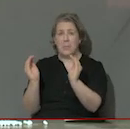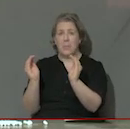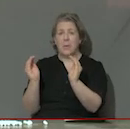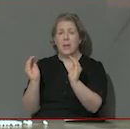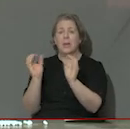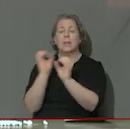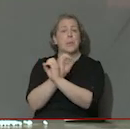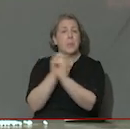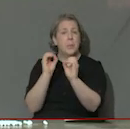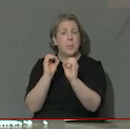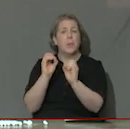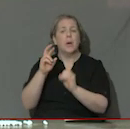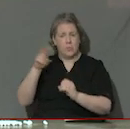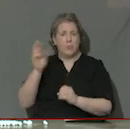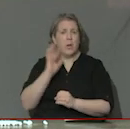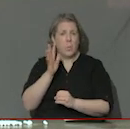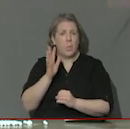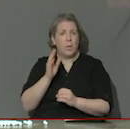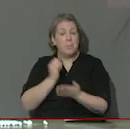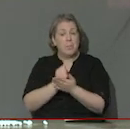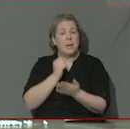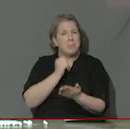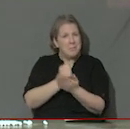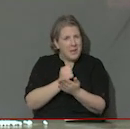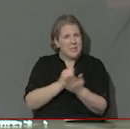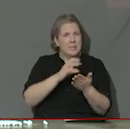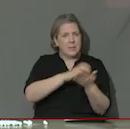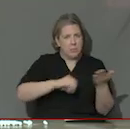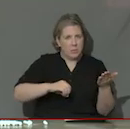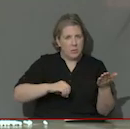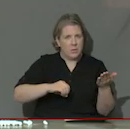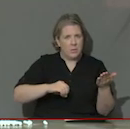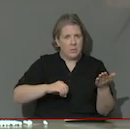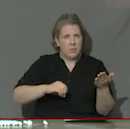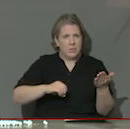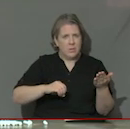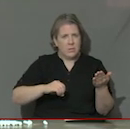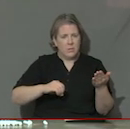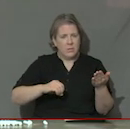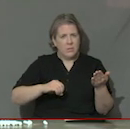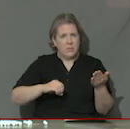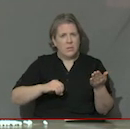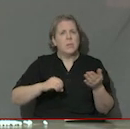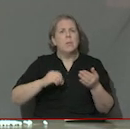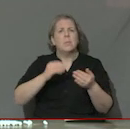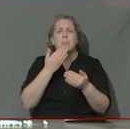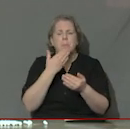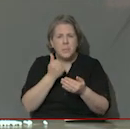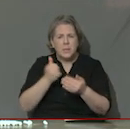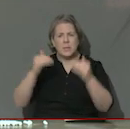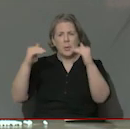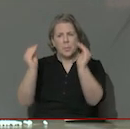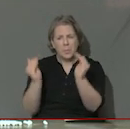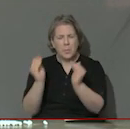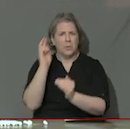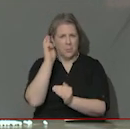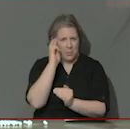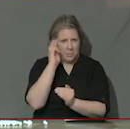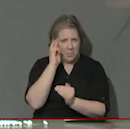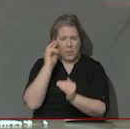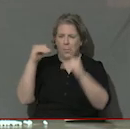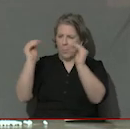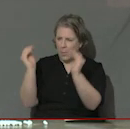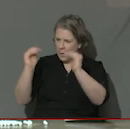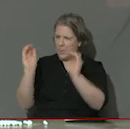it. But don't make it difficult for the markers. Put in your brackets where they are supposed to